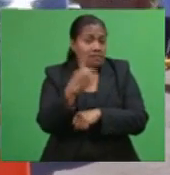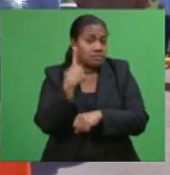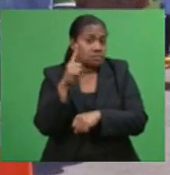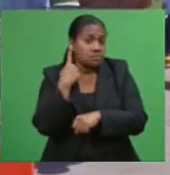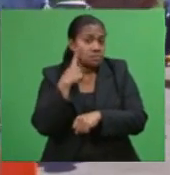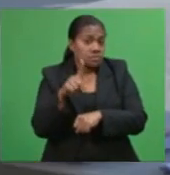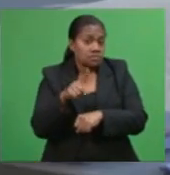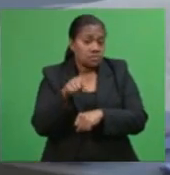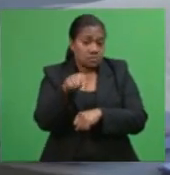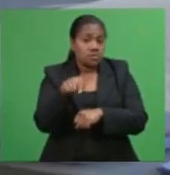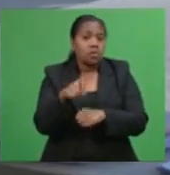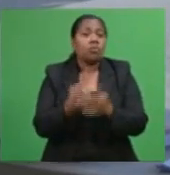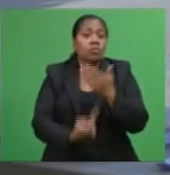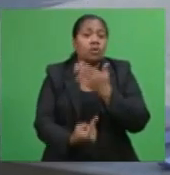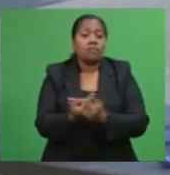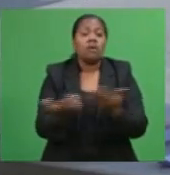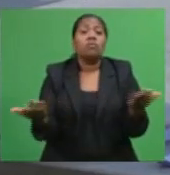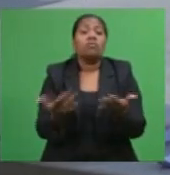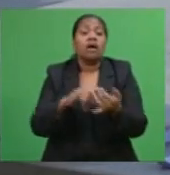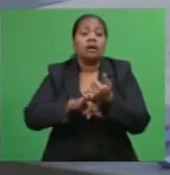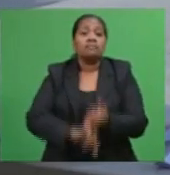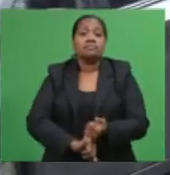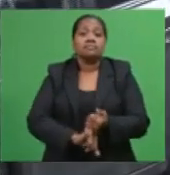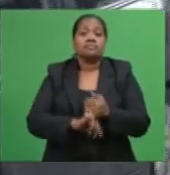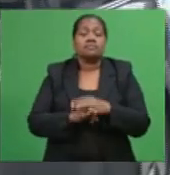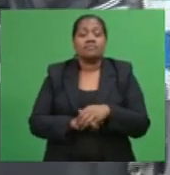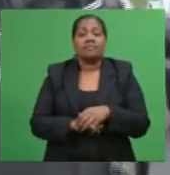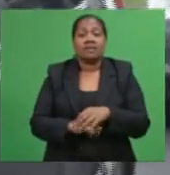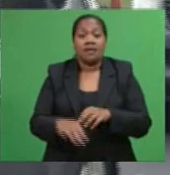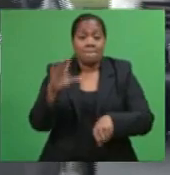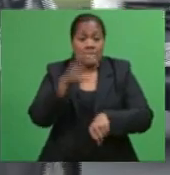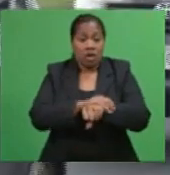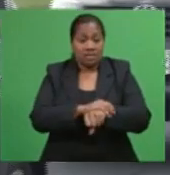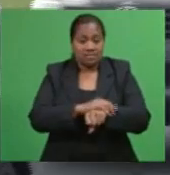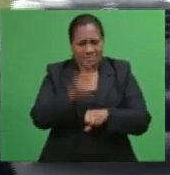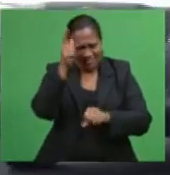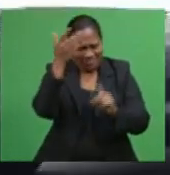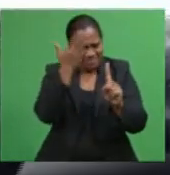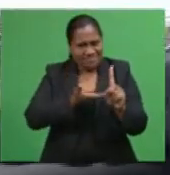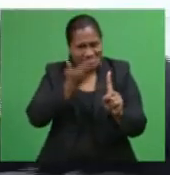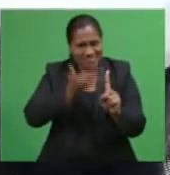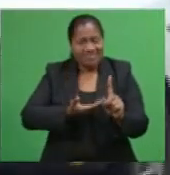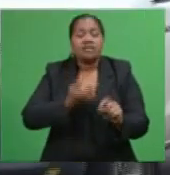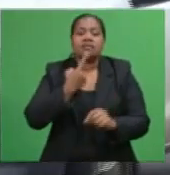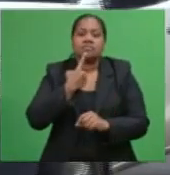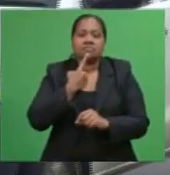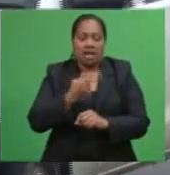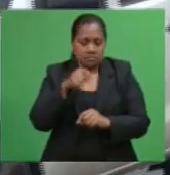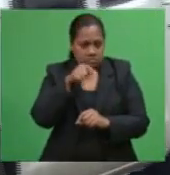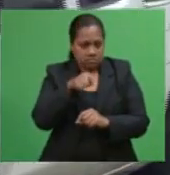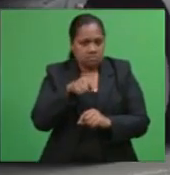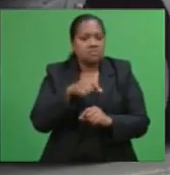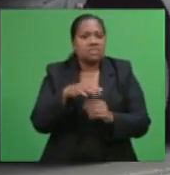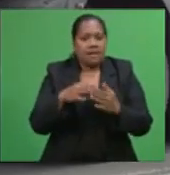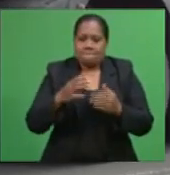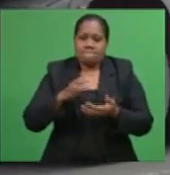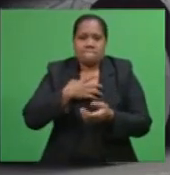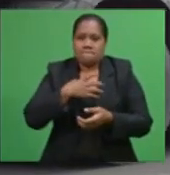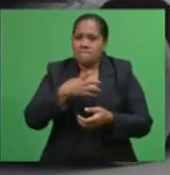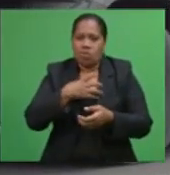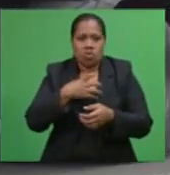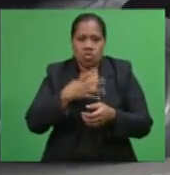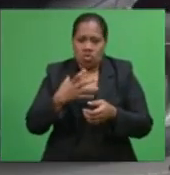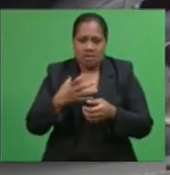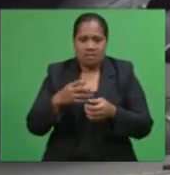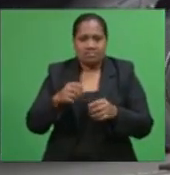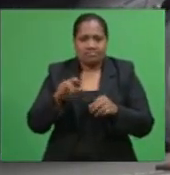breach arrests were made in the Southern Division. Police Commissioner Brigadier General Sitiveni Gilio says they are increasing mobile and foot patrols